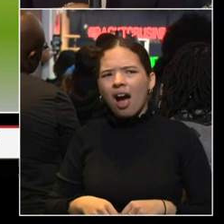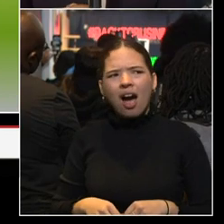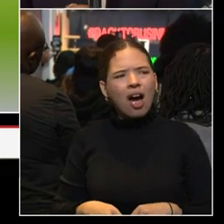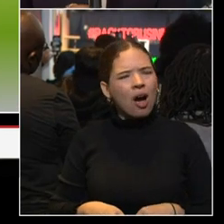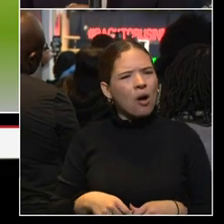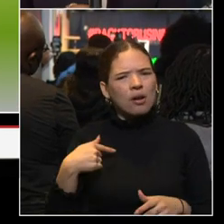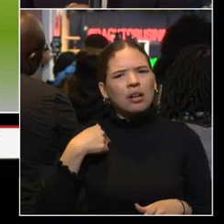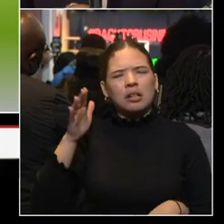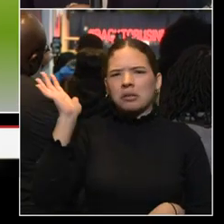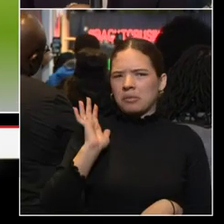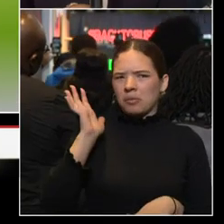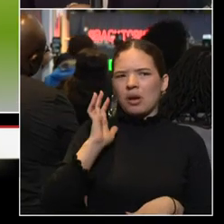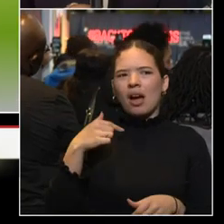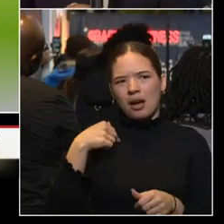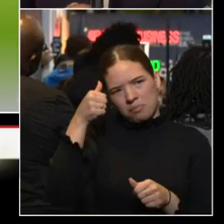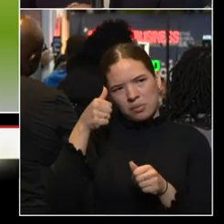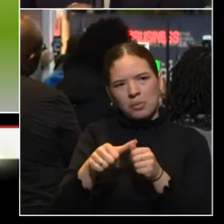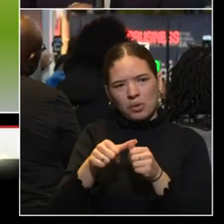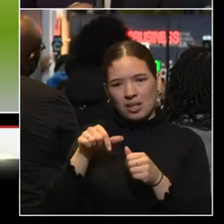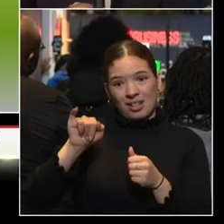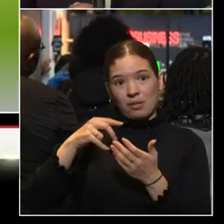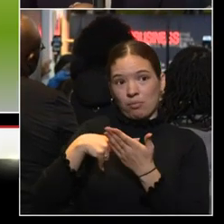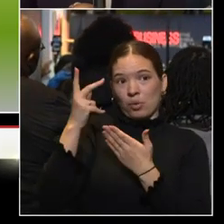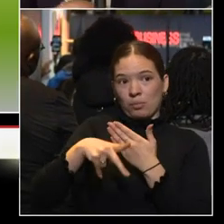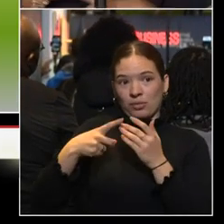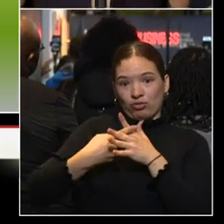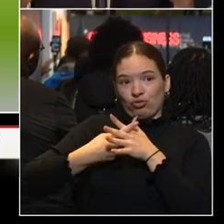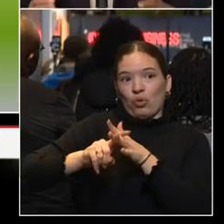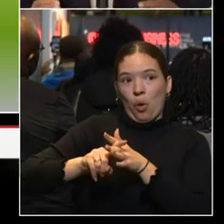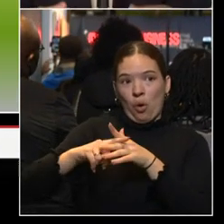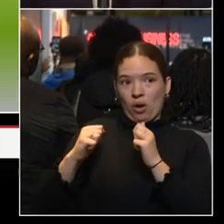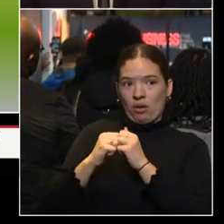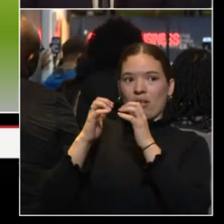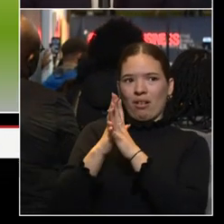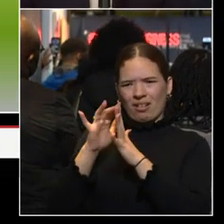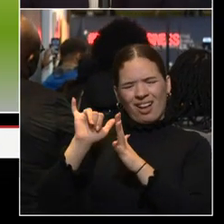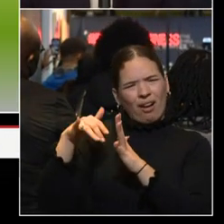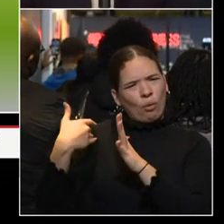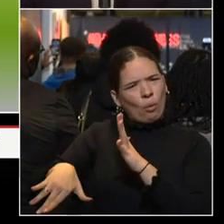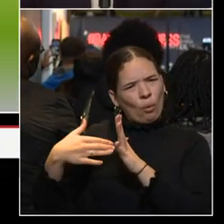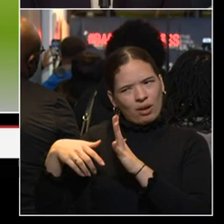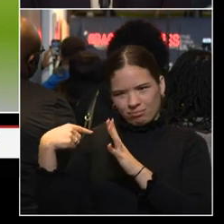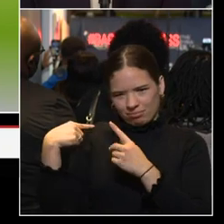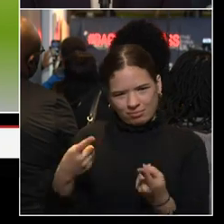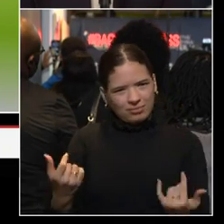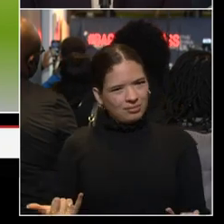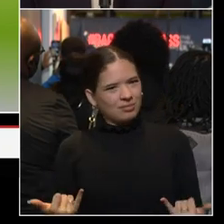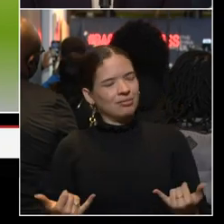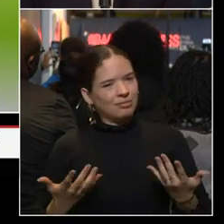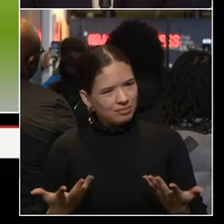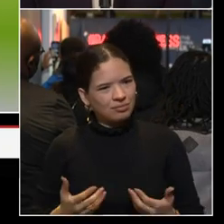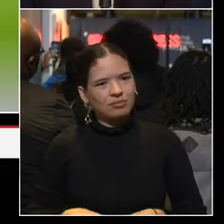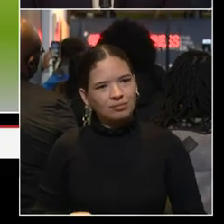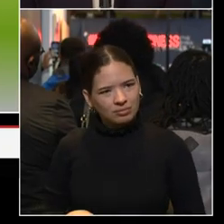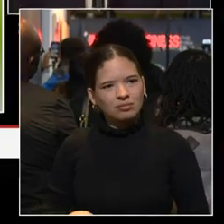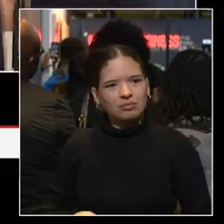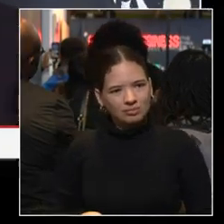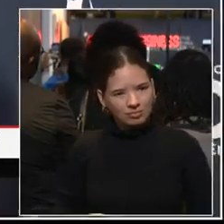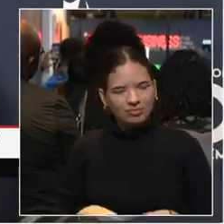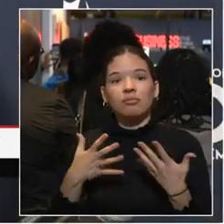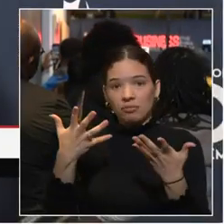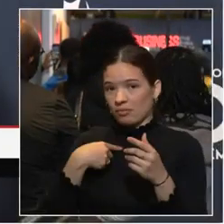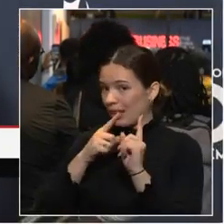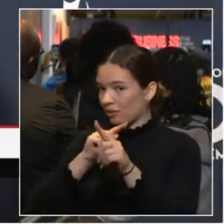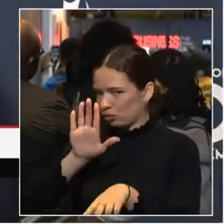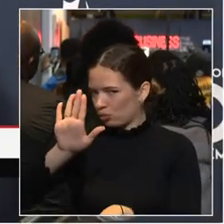of the SYEP program is very important. So let me just get directly to your question, because you heard